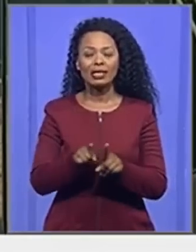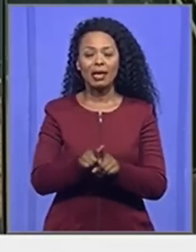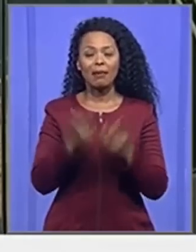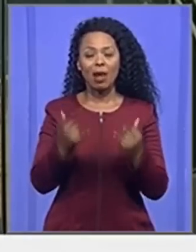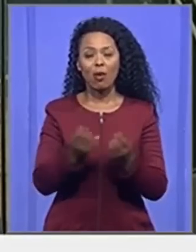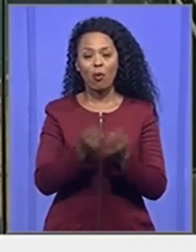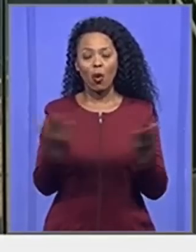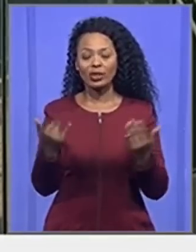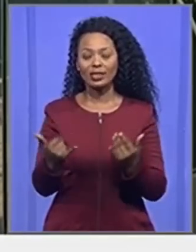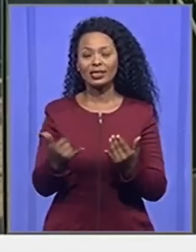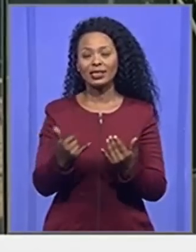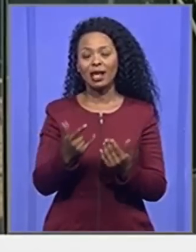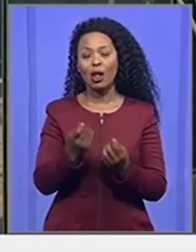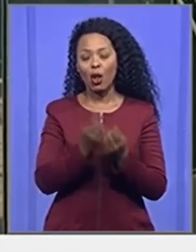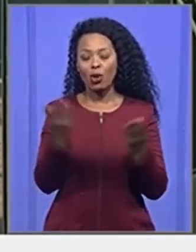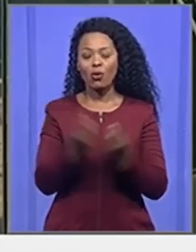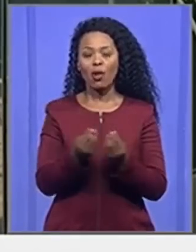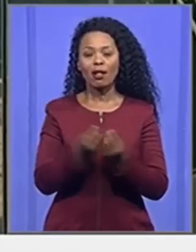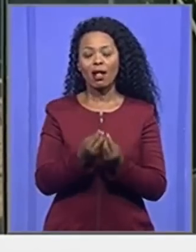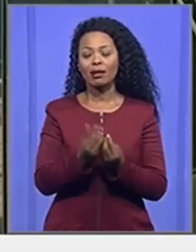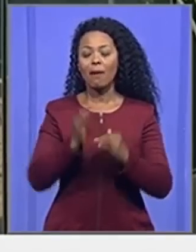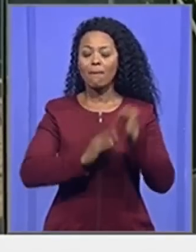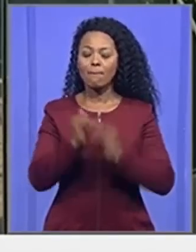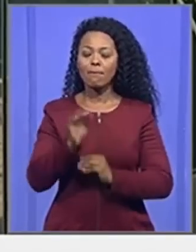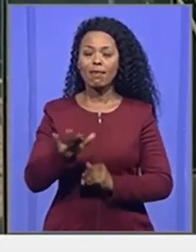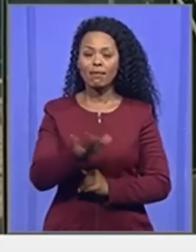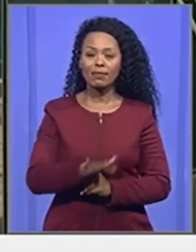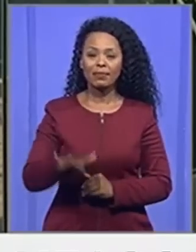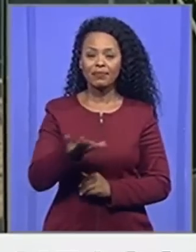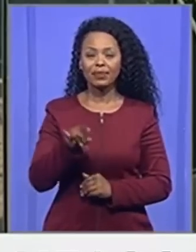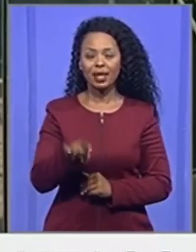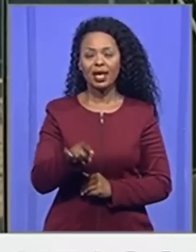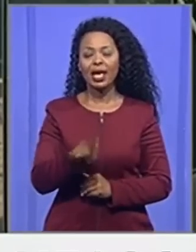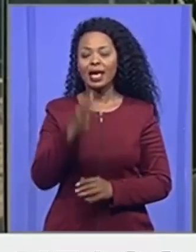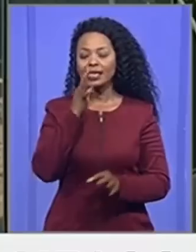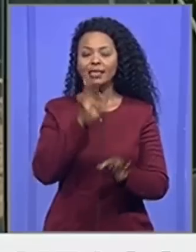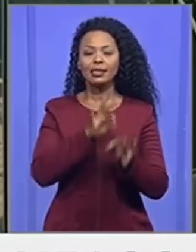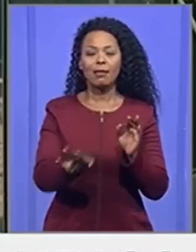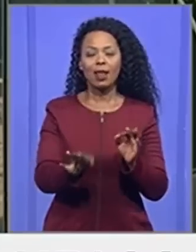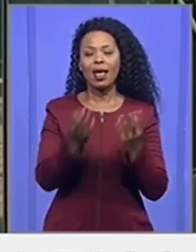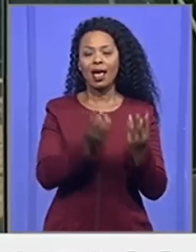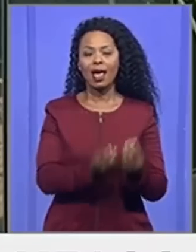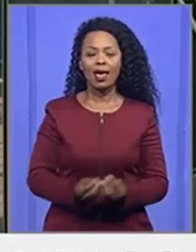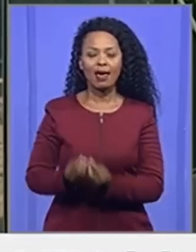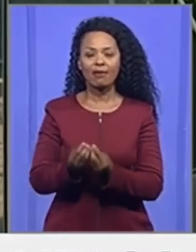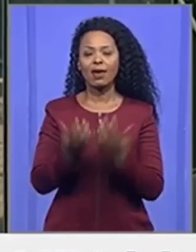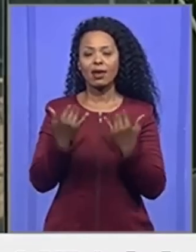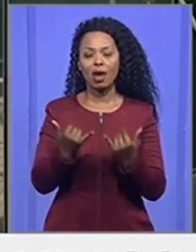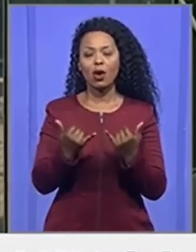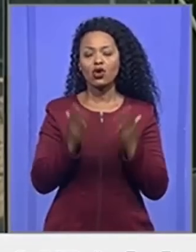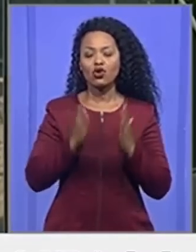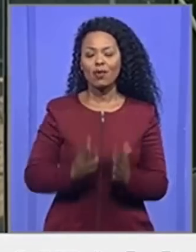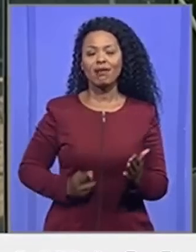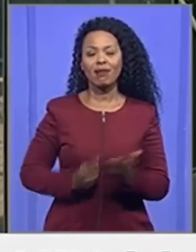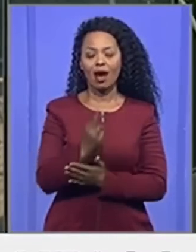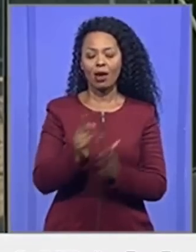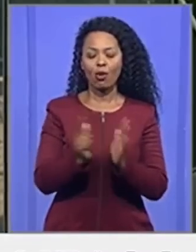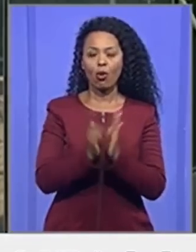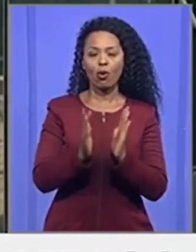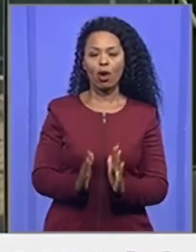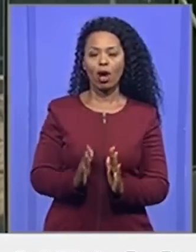and that matter has been ongoing. Our problem there is simply that we have got lawyers of human rights that is preventing us